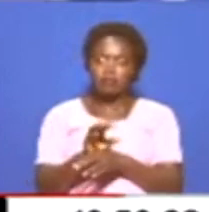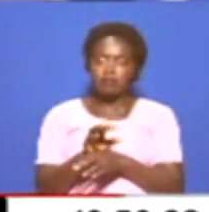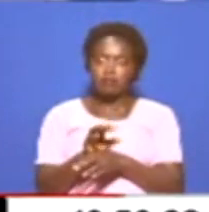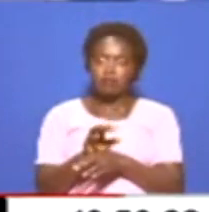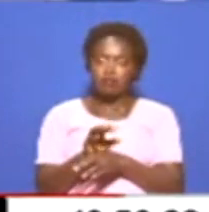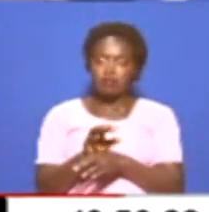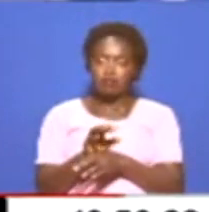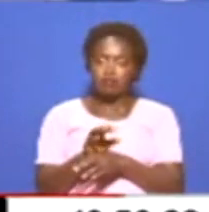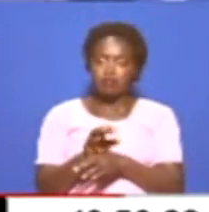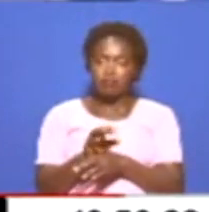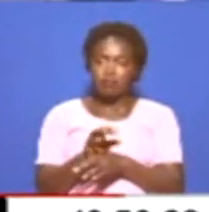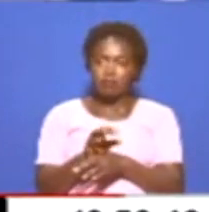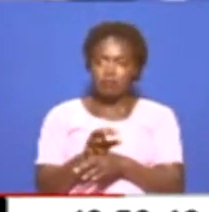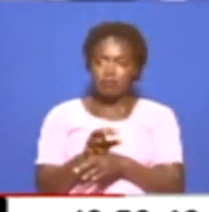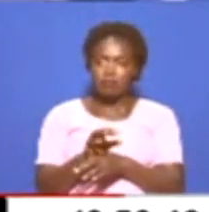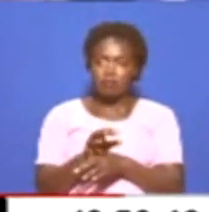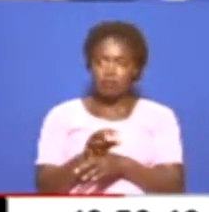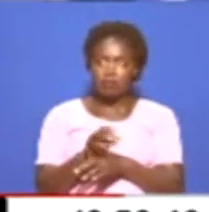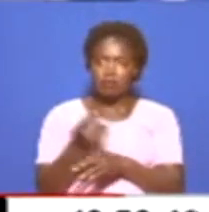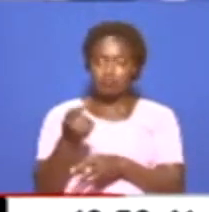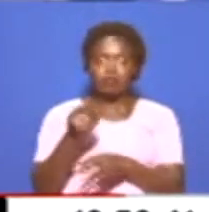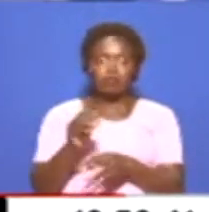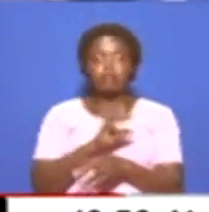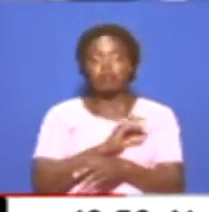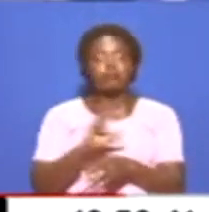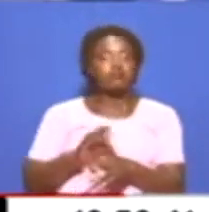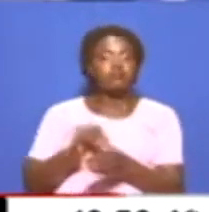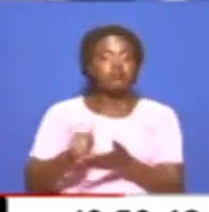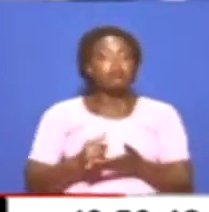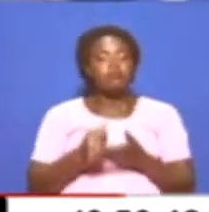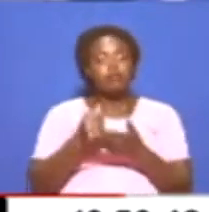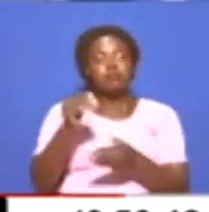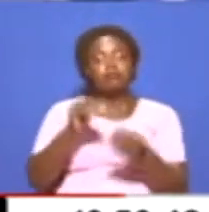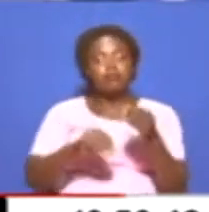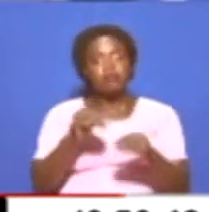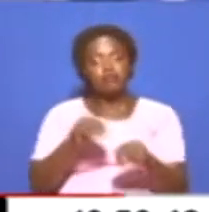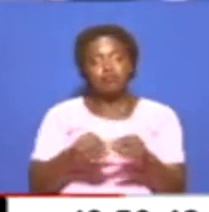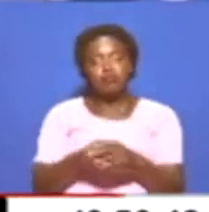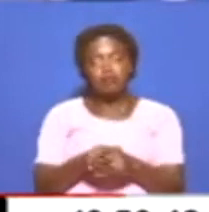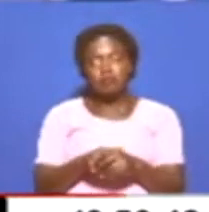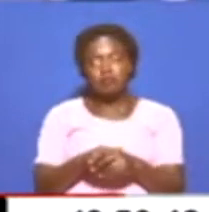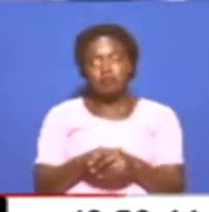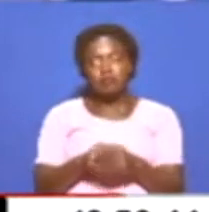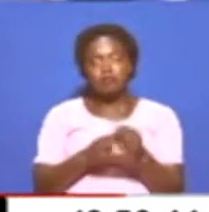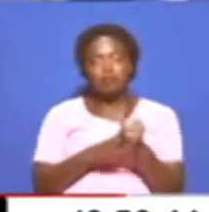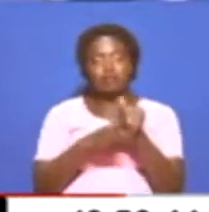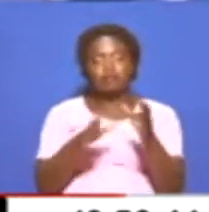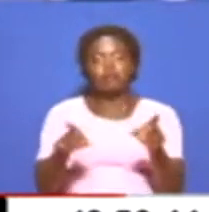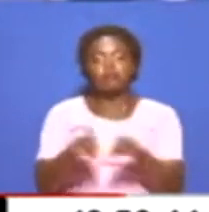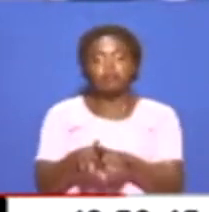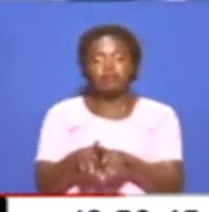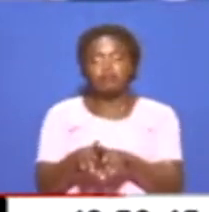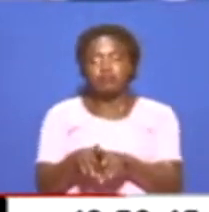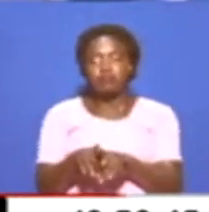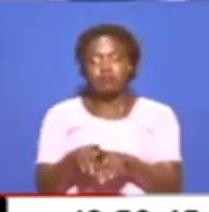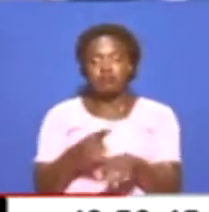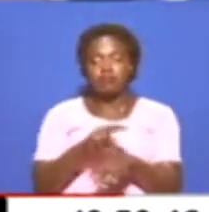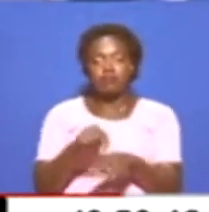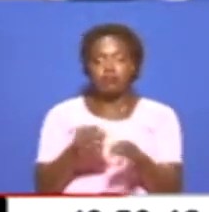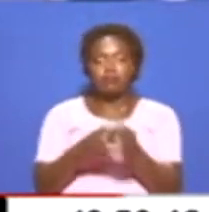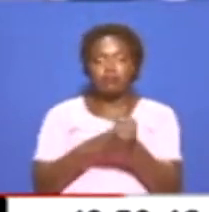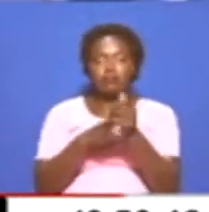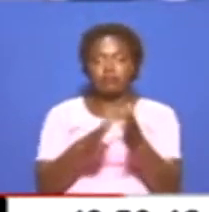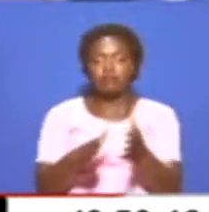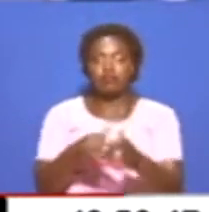churches. We are also doing a few committees to assist you in elections. We are also meeting leaders, county leaders, national leaders, chiefs,